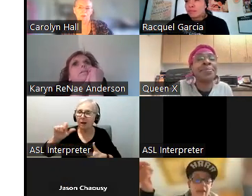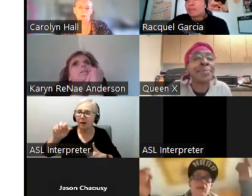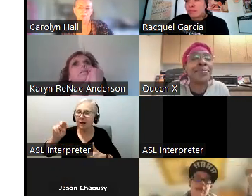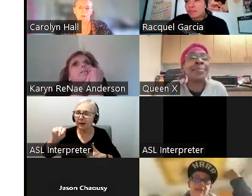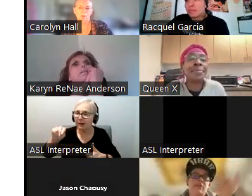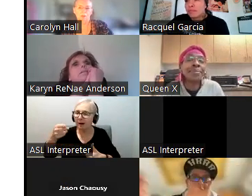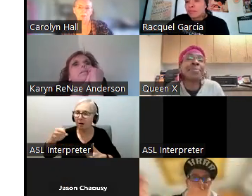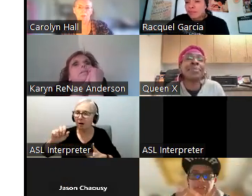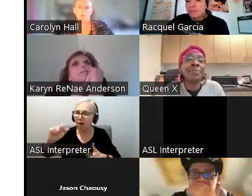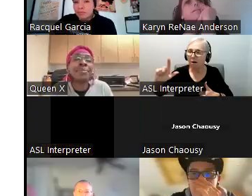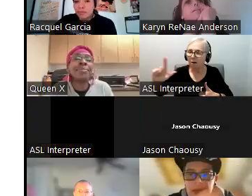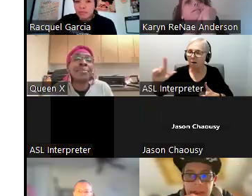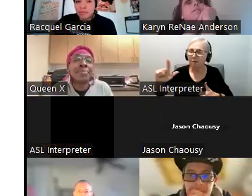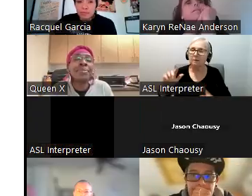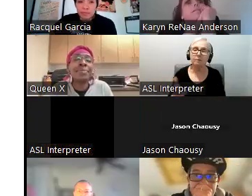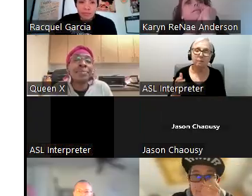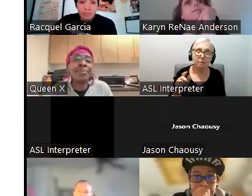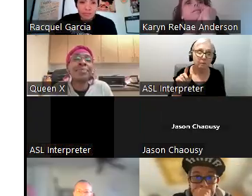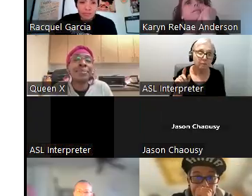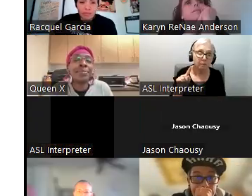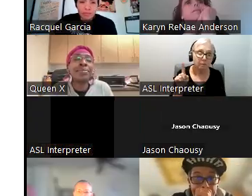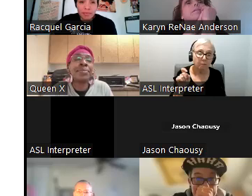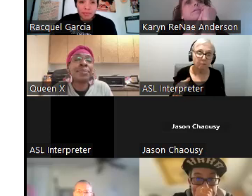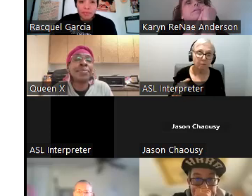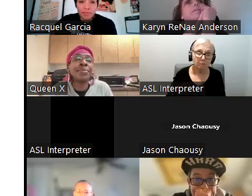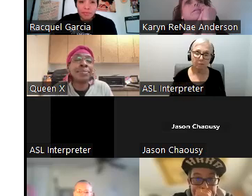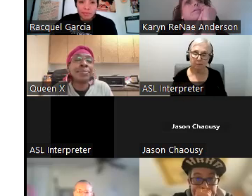Okay, Carolyn's was up too. Sorry about that, Carolyn.